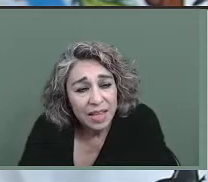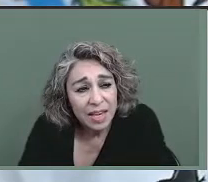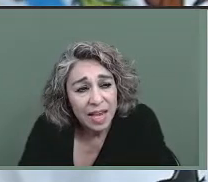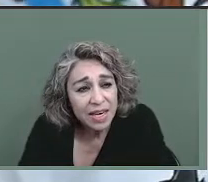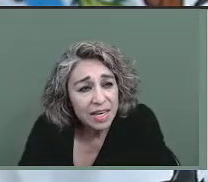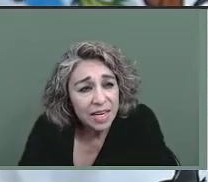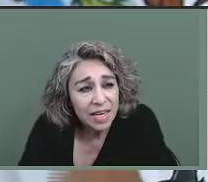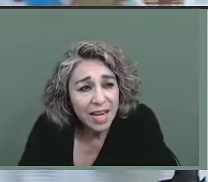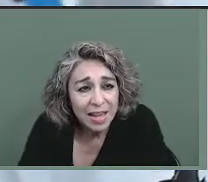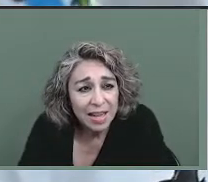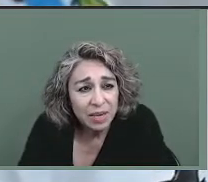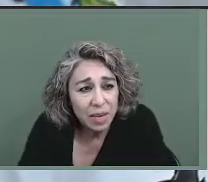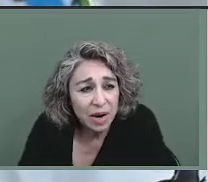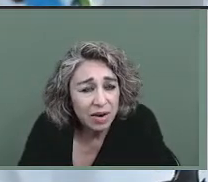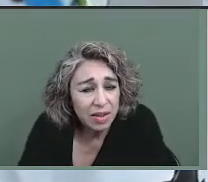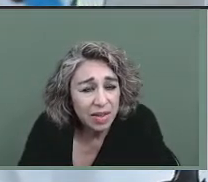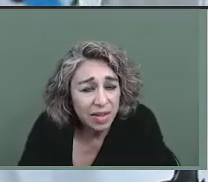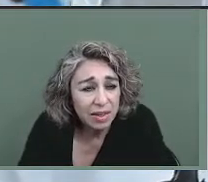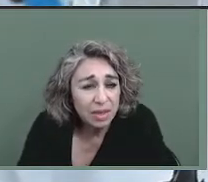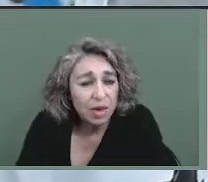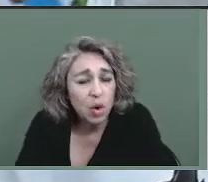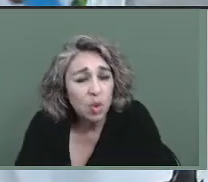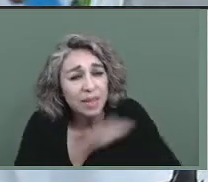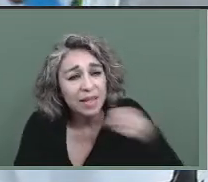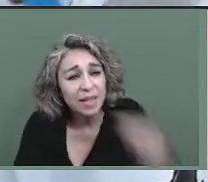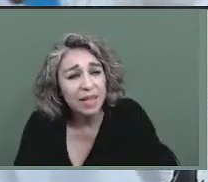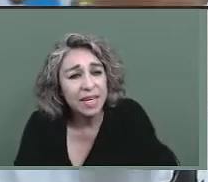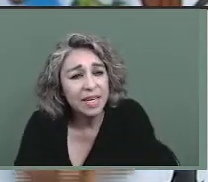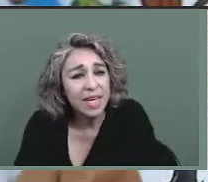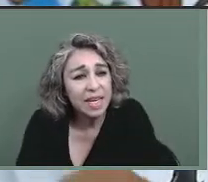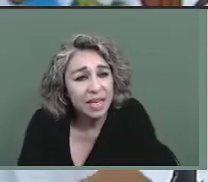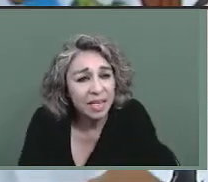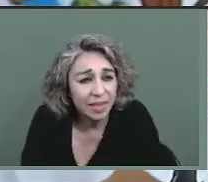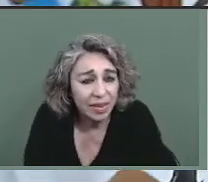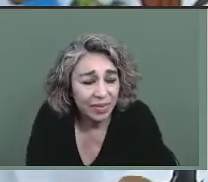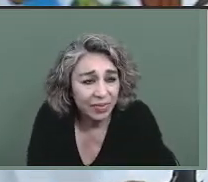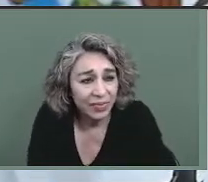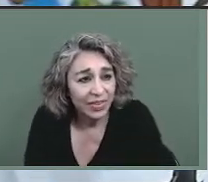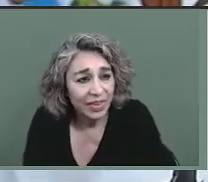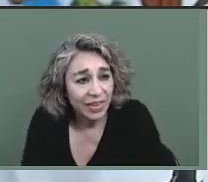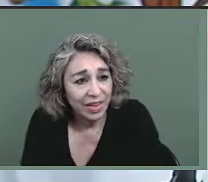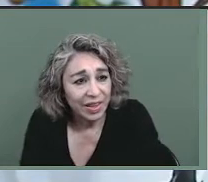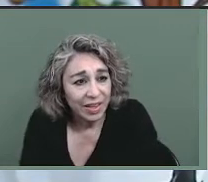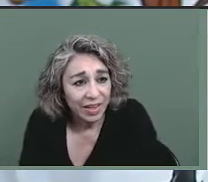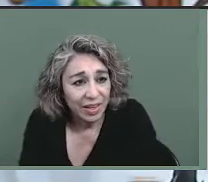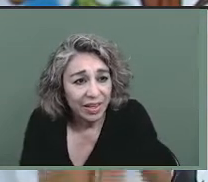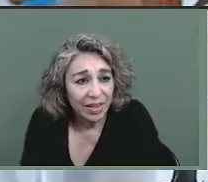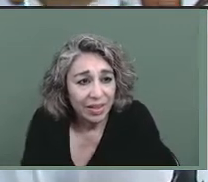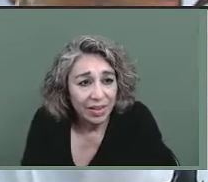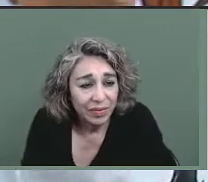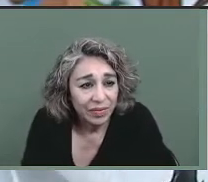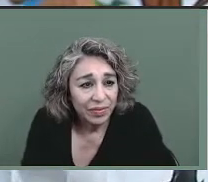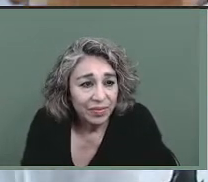And they hadn't done anything regarding that. The only thing that they did,